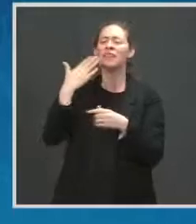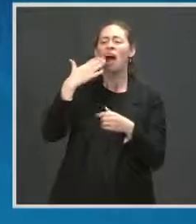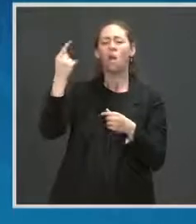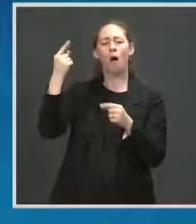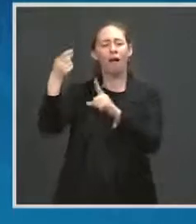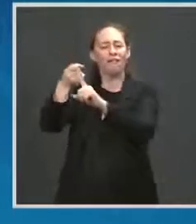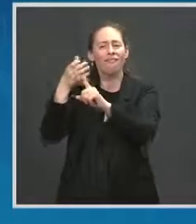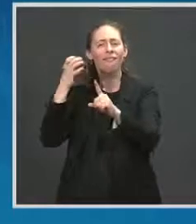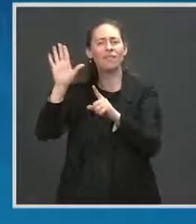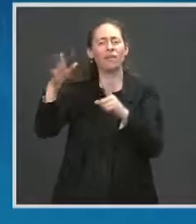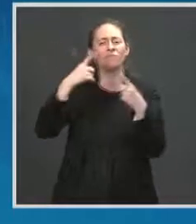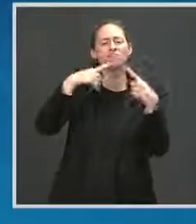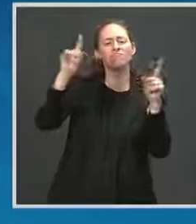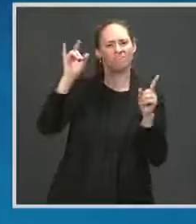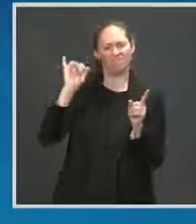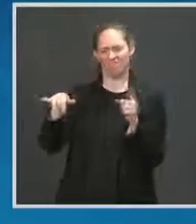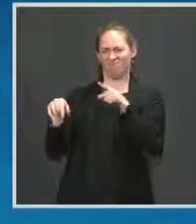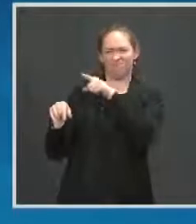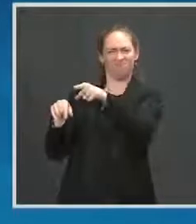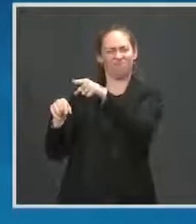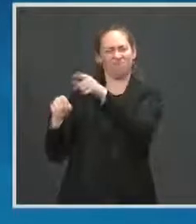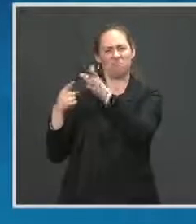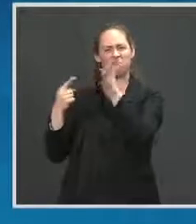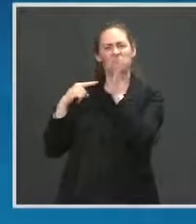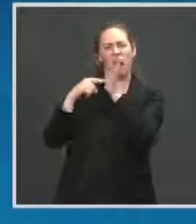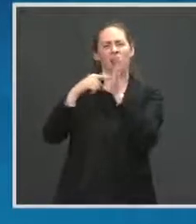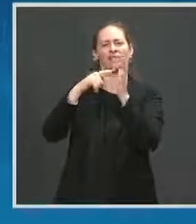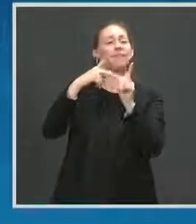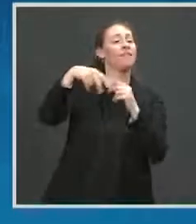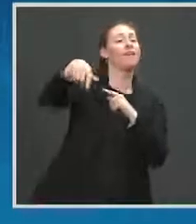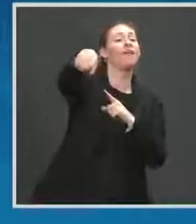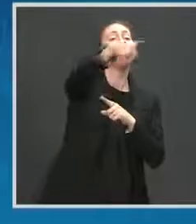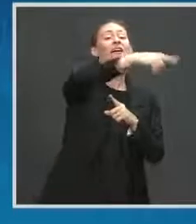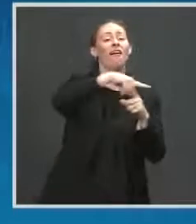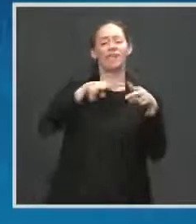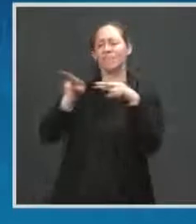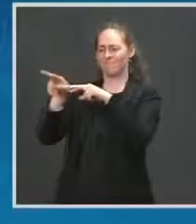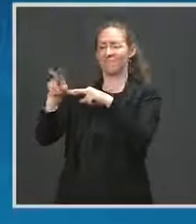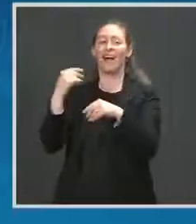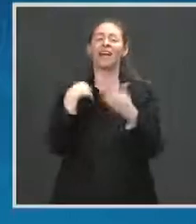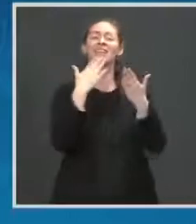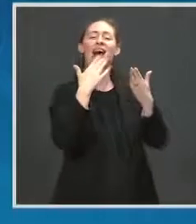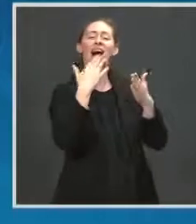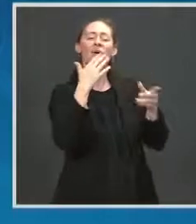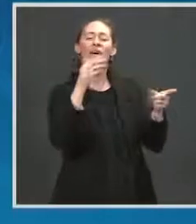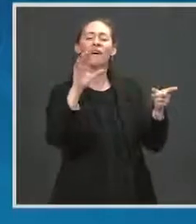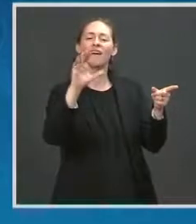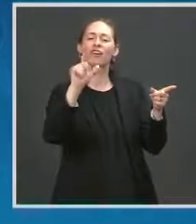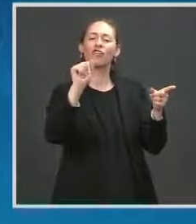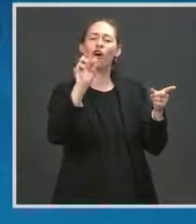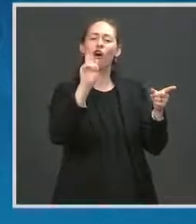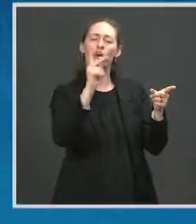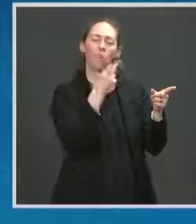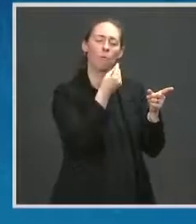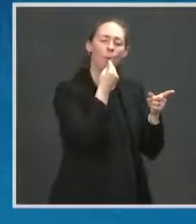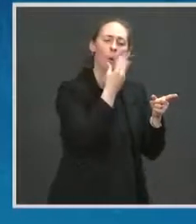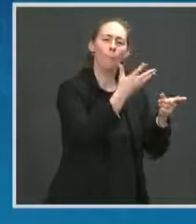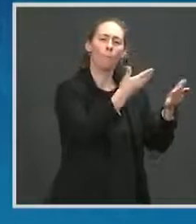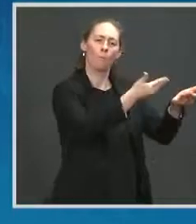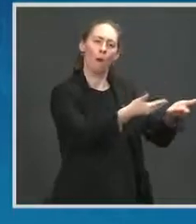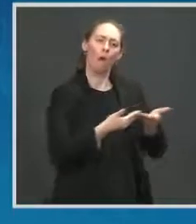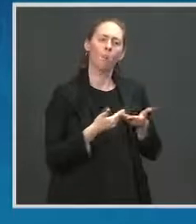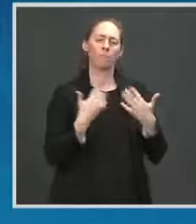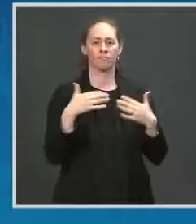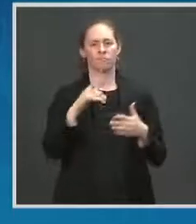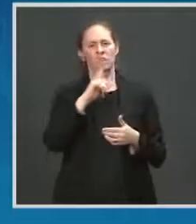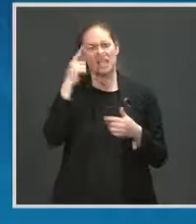role model for so many. And Dr. Anthony Clark, I want to thank you for the warm welcome. It is truly an honor to be with